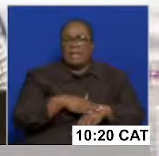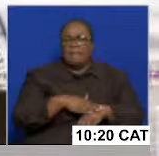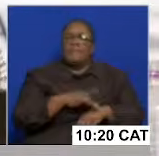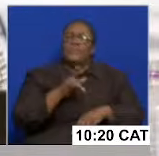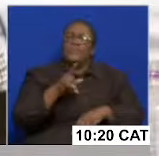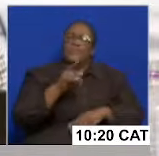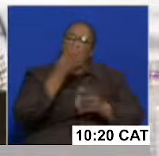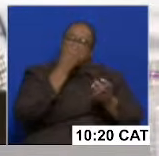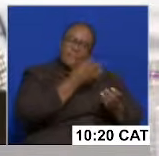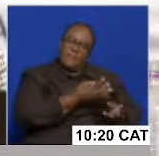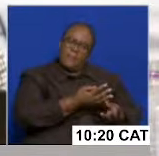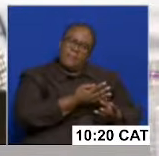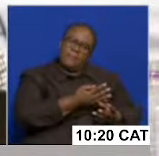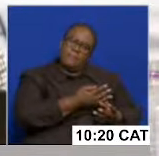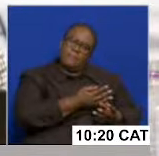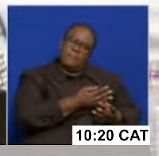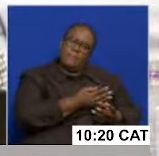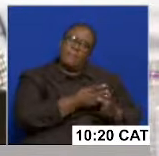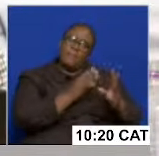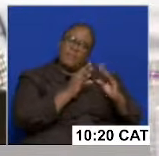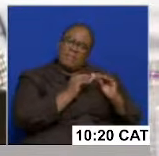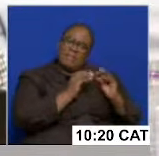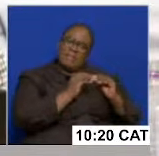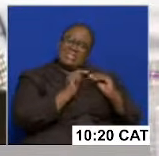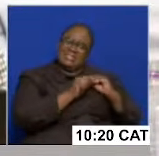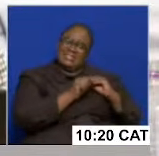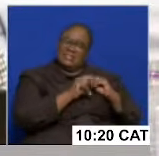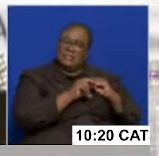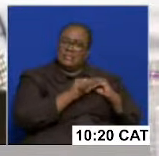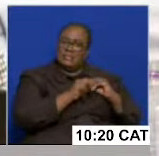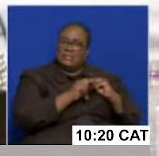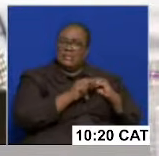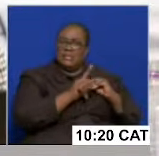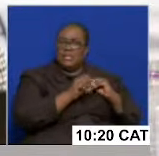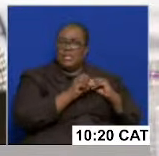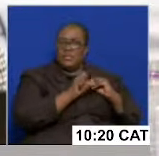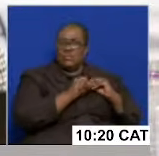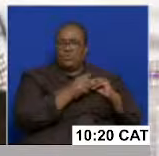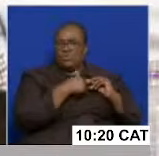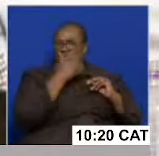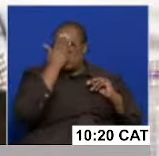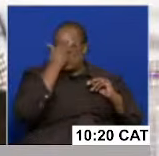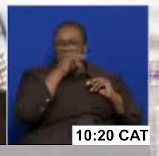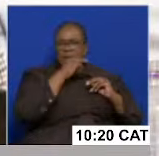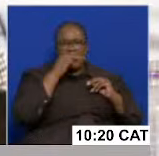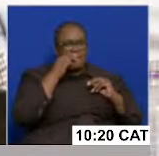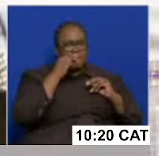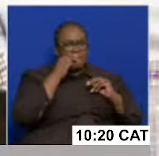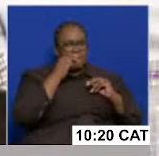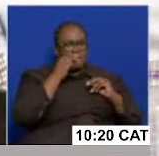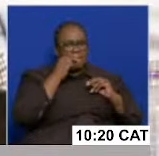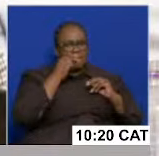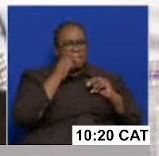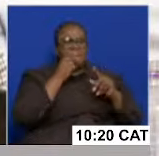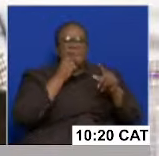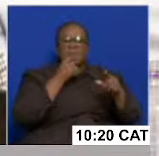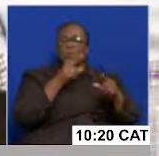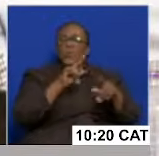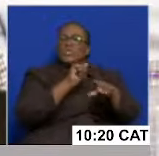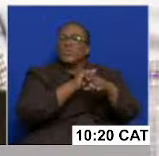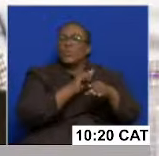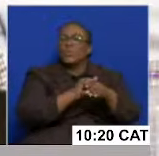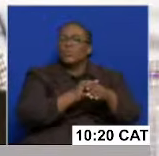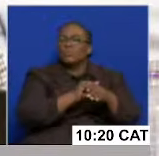at the meeting at Nando's, did you know the name of those stones? Or what did you refer to them as when you were sharing this